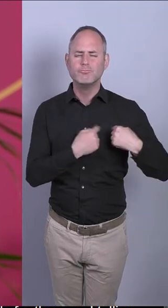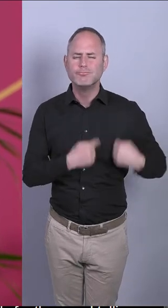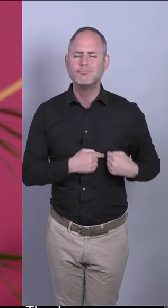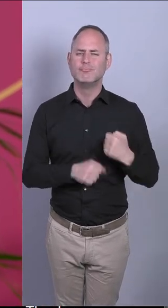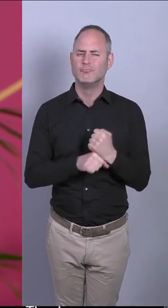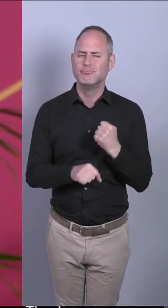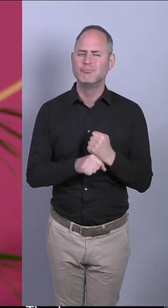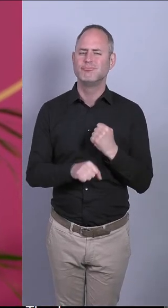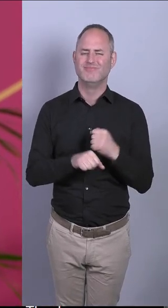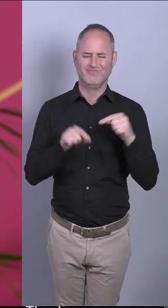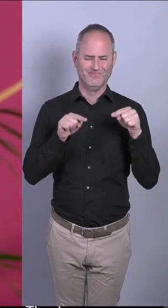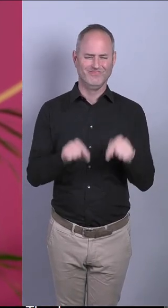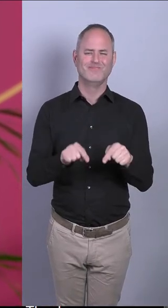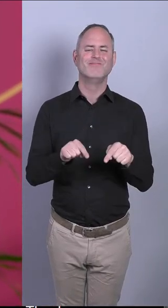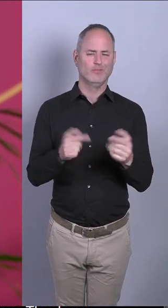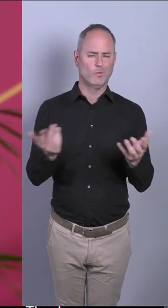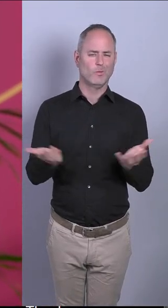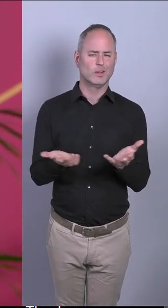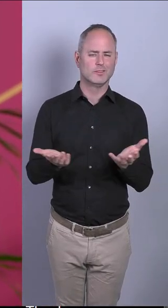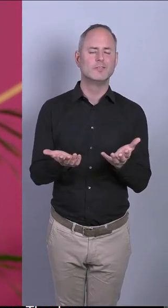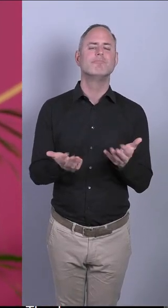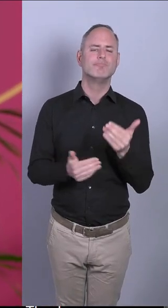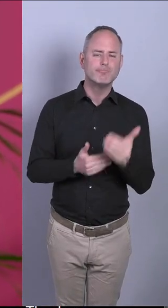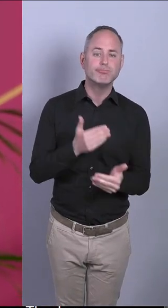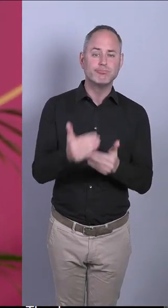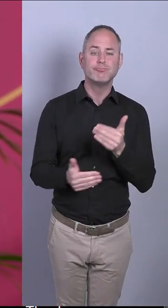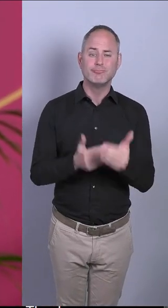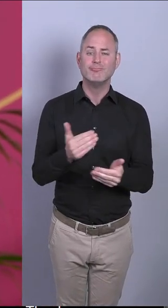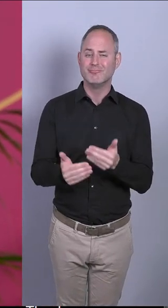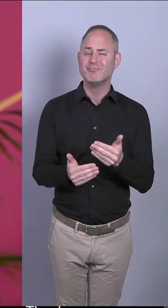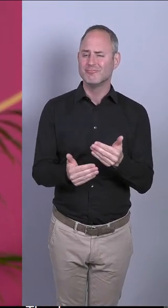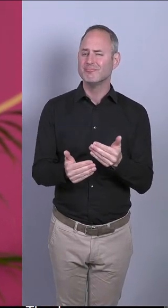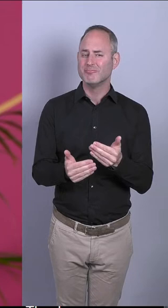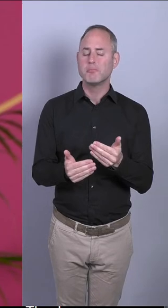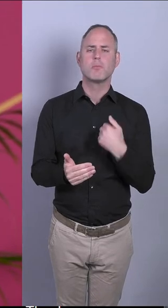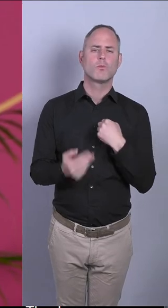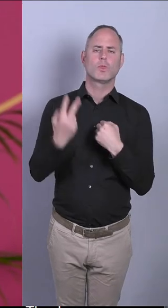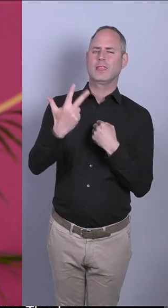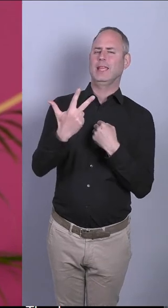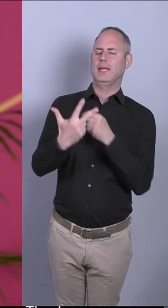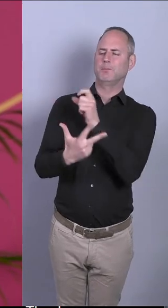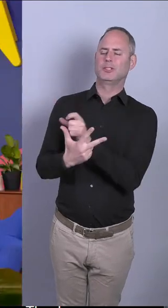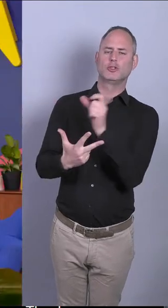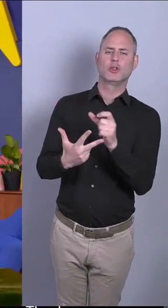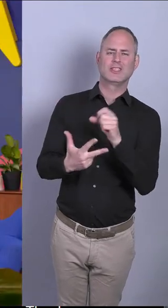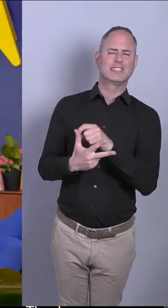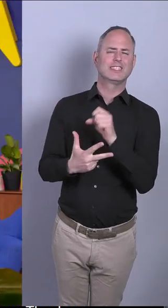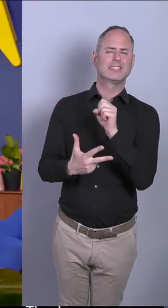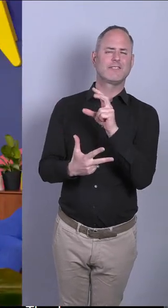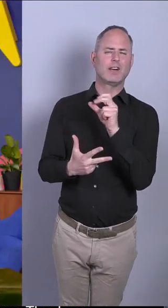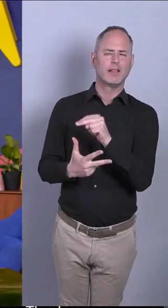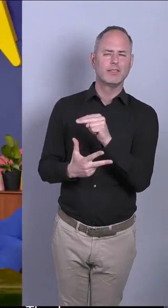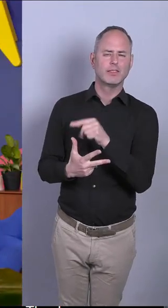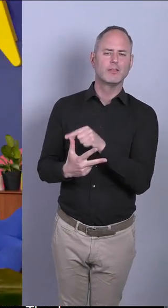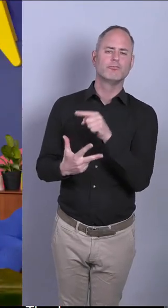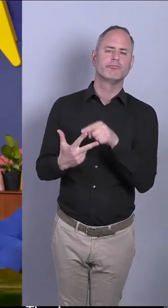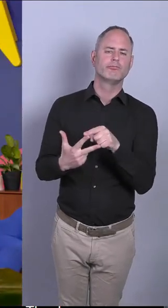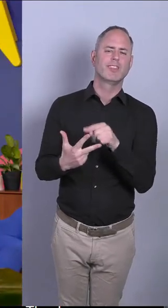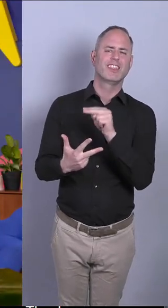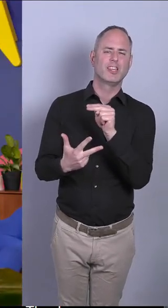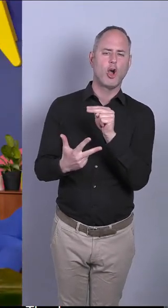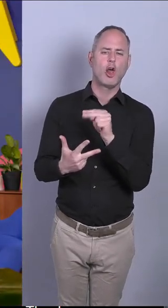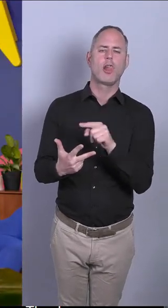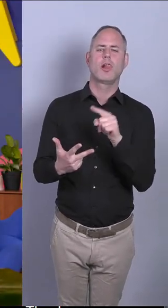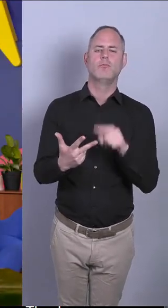about volunteering and what will remain after the World Games. And here I have Dr.